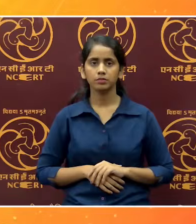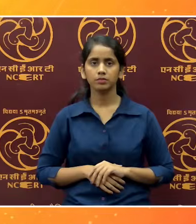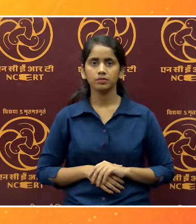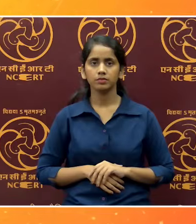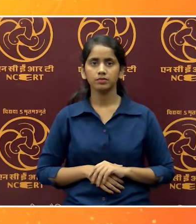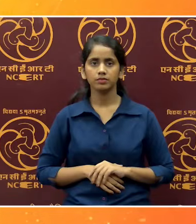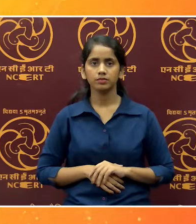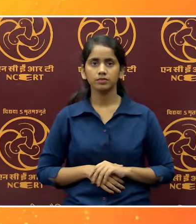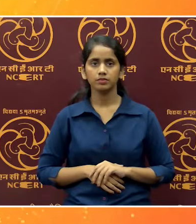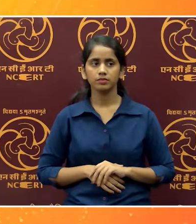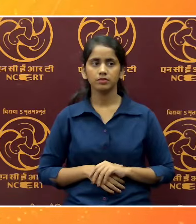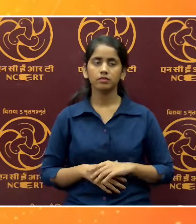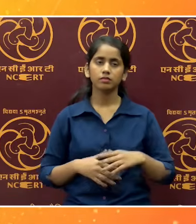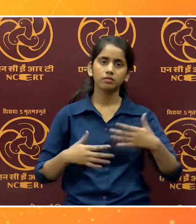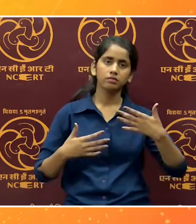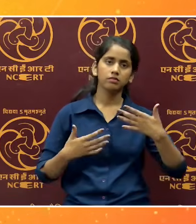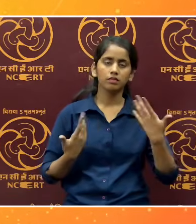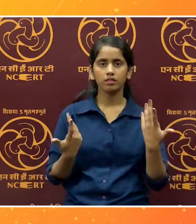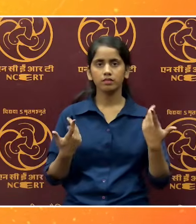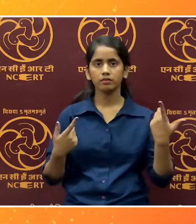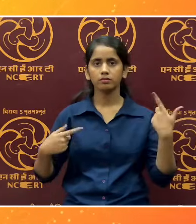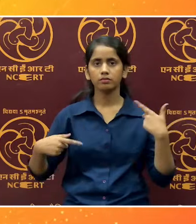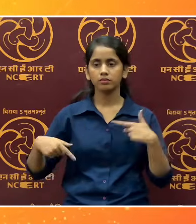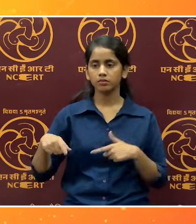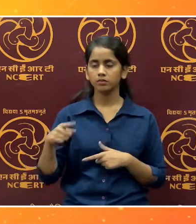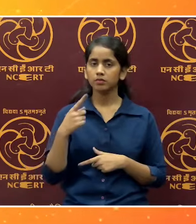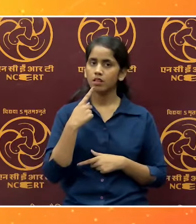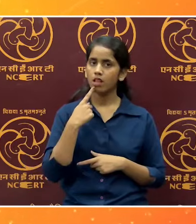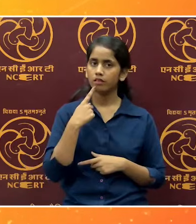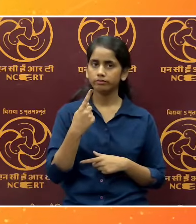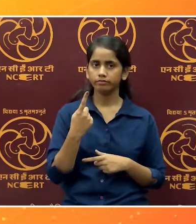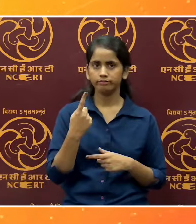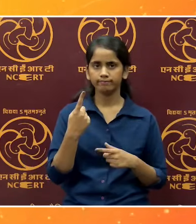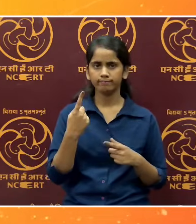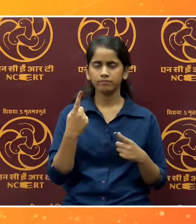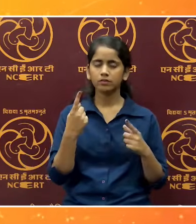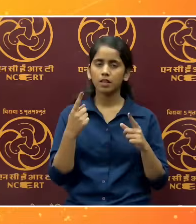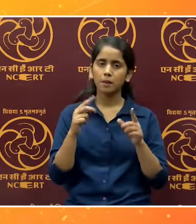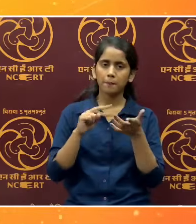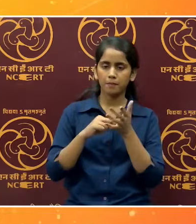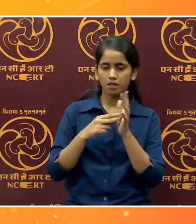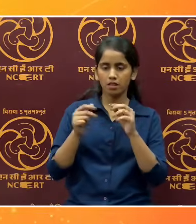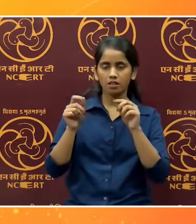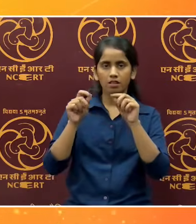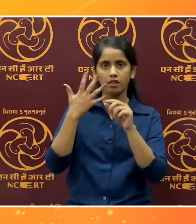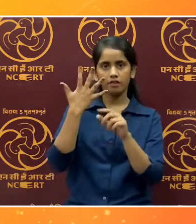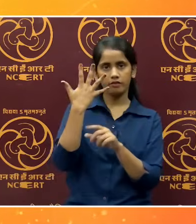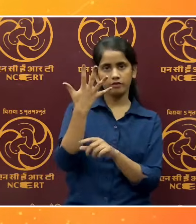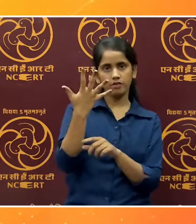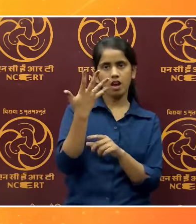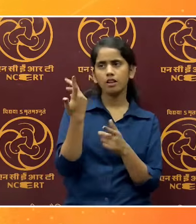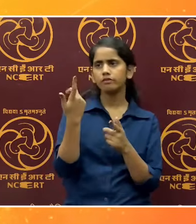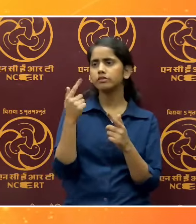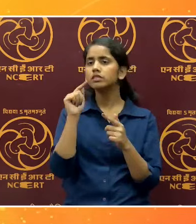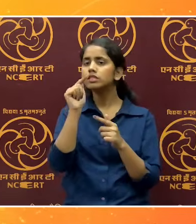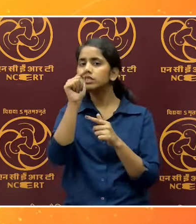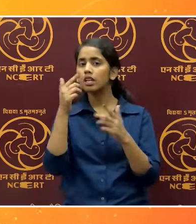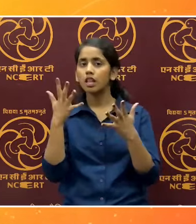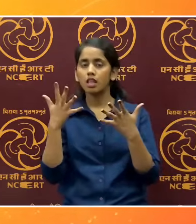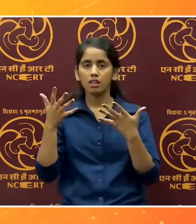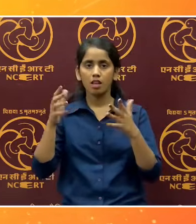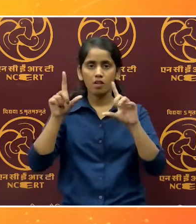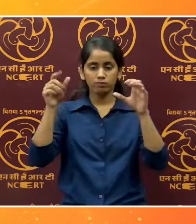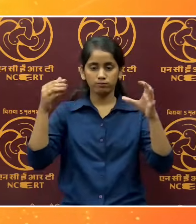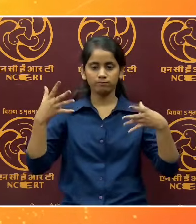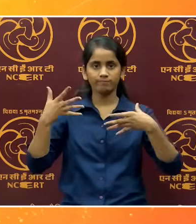Yes, 5 of us are hiding in the picture. Can you find us? Okay, so 5 creatures are hiding in this.